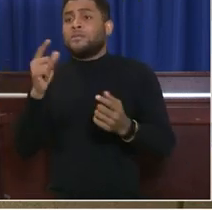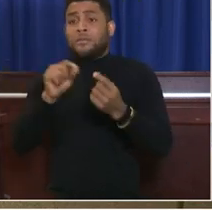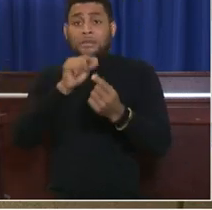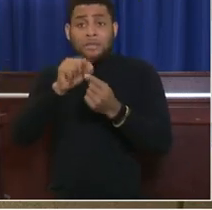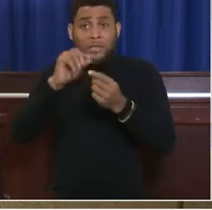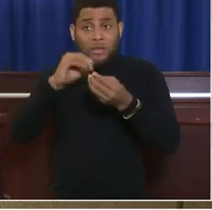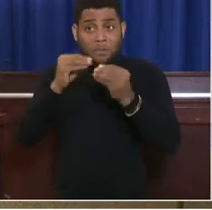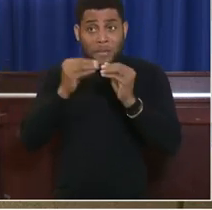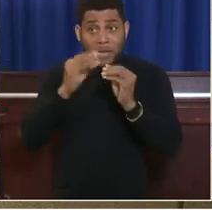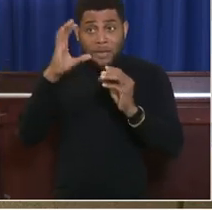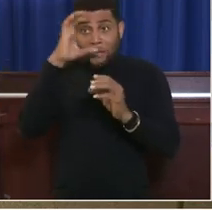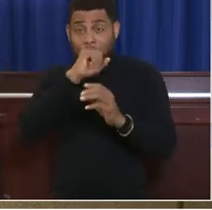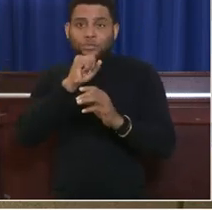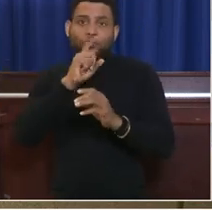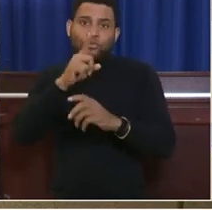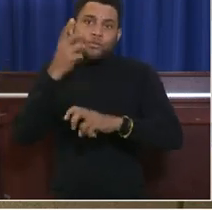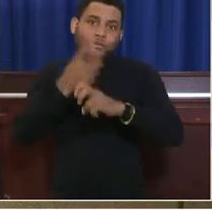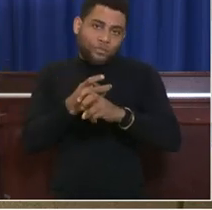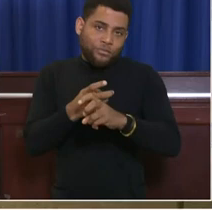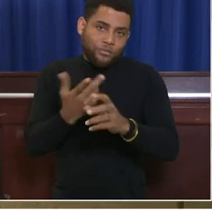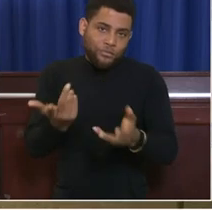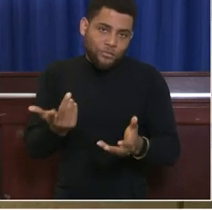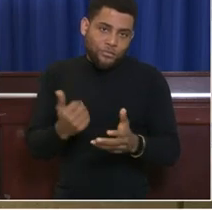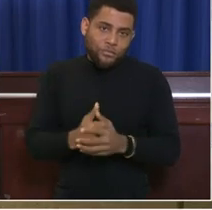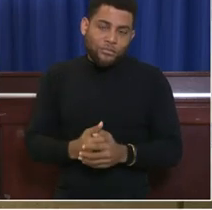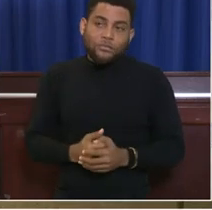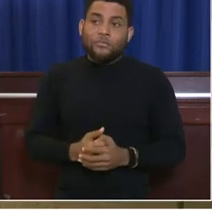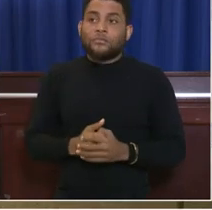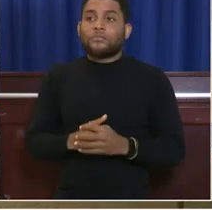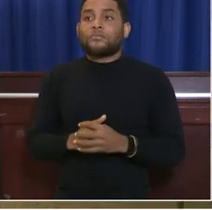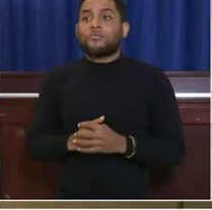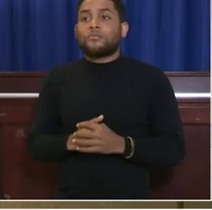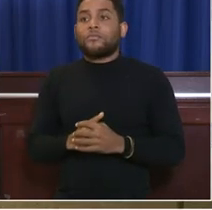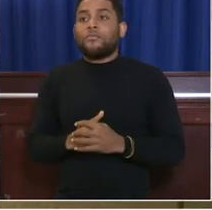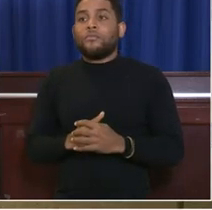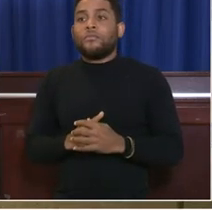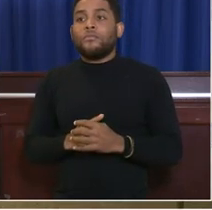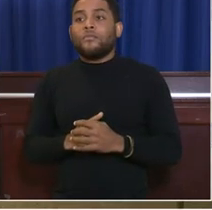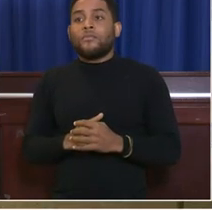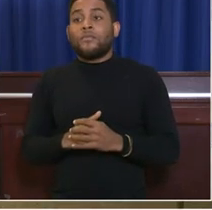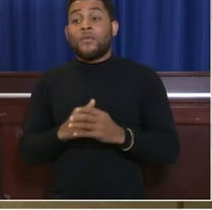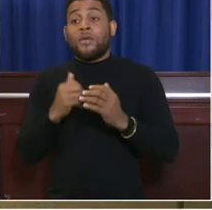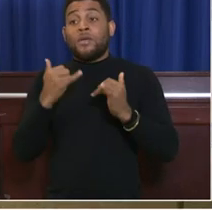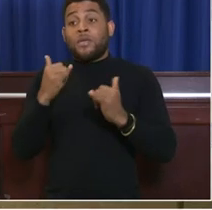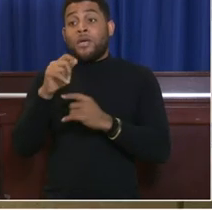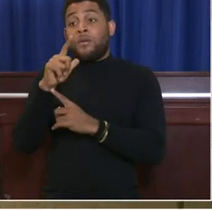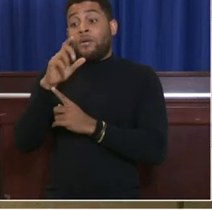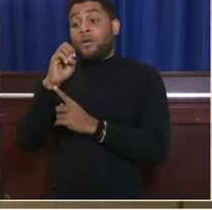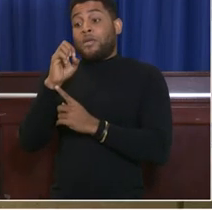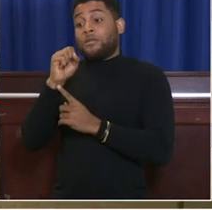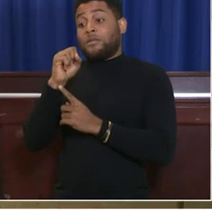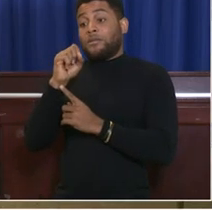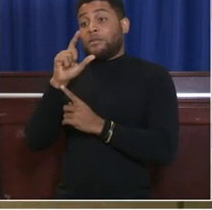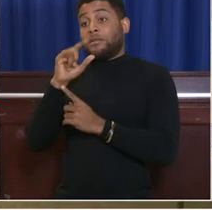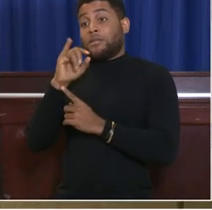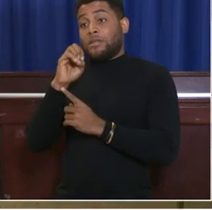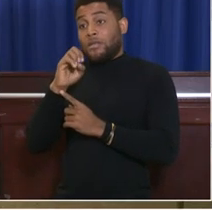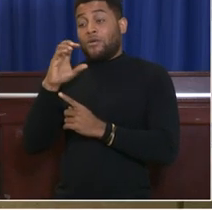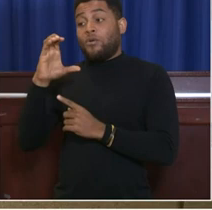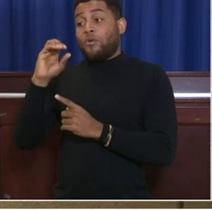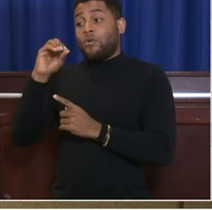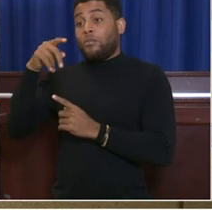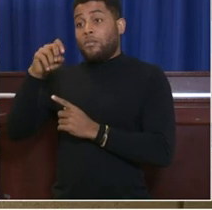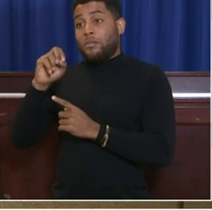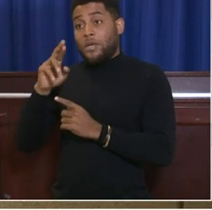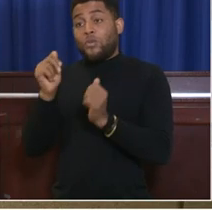Good afternoon, Leslie Cooper for the Pretrial Services Agency. Very similar to the post-adjudication context, on the pretrial side,